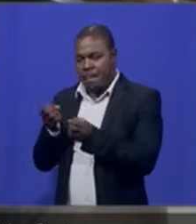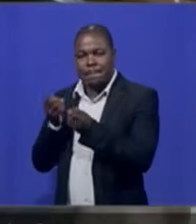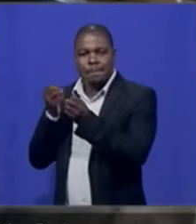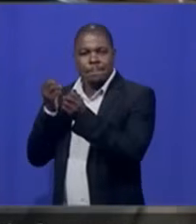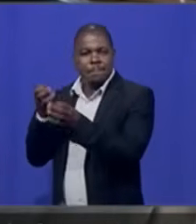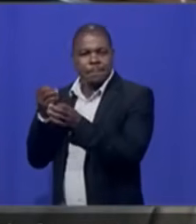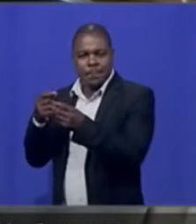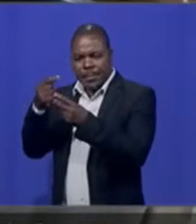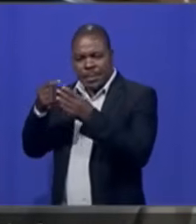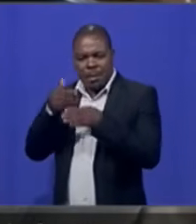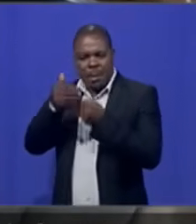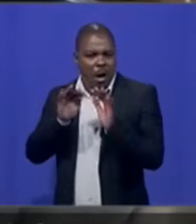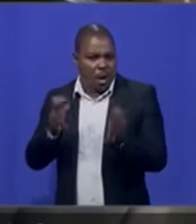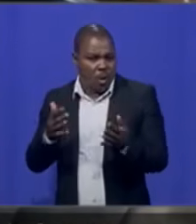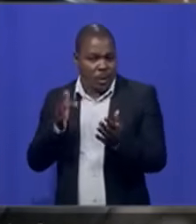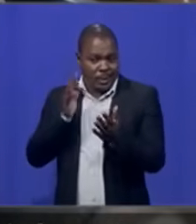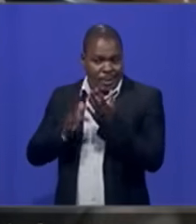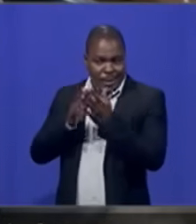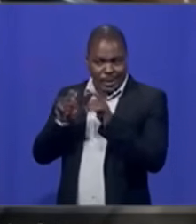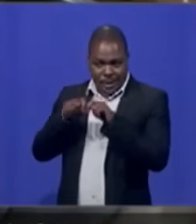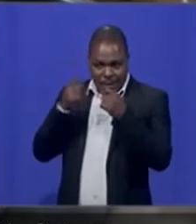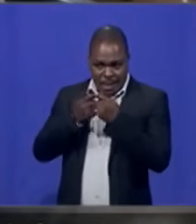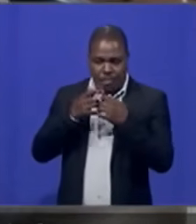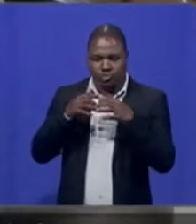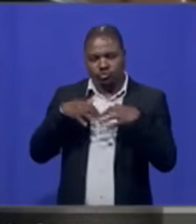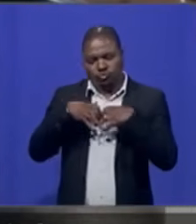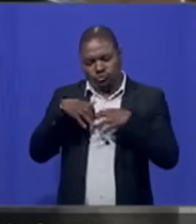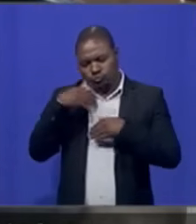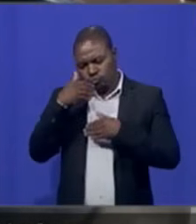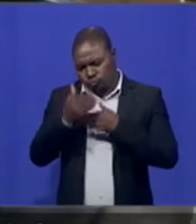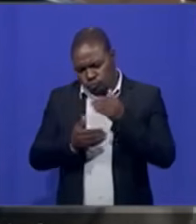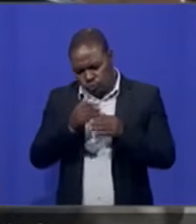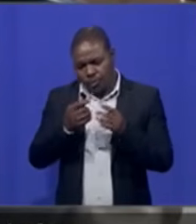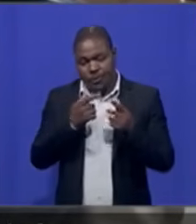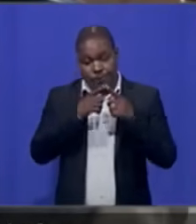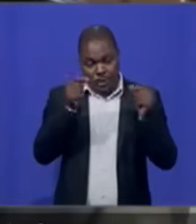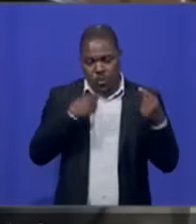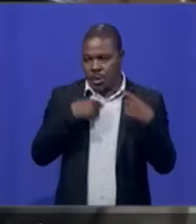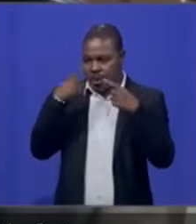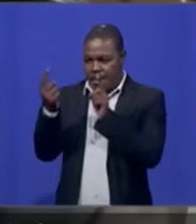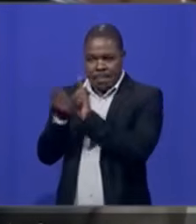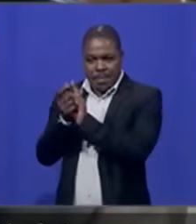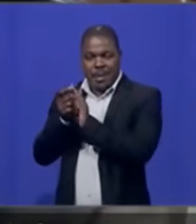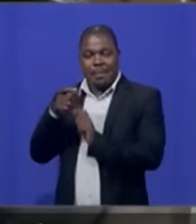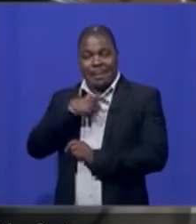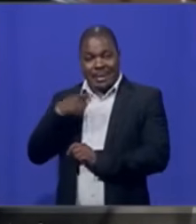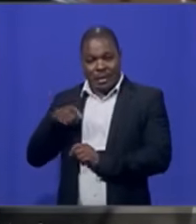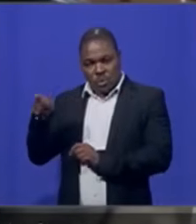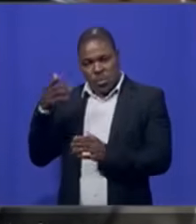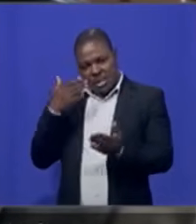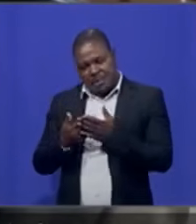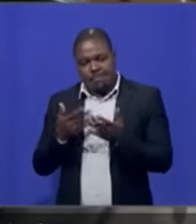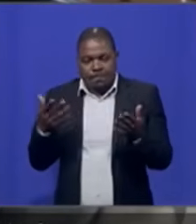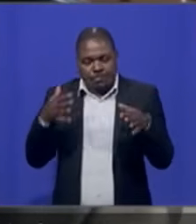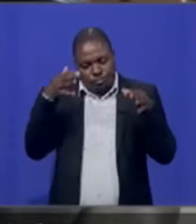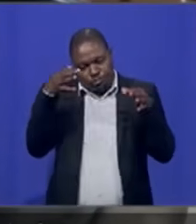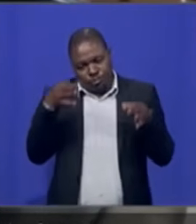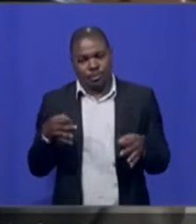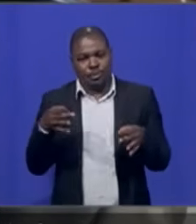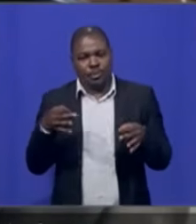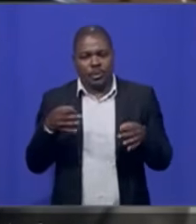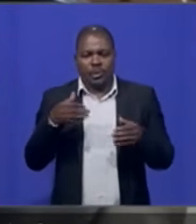looks like. So let's allow the technical team to happen, to do its work, and then we'll go to the President, and then the President will then determine